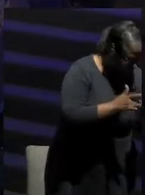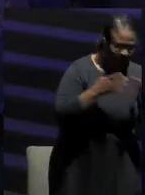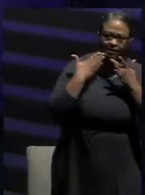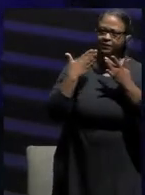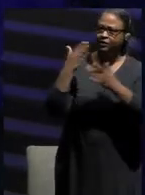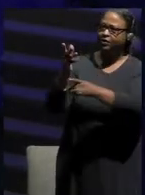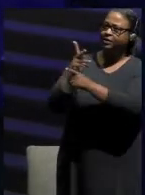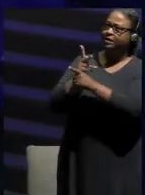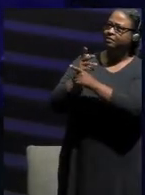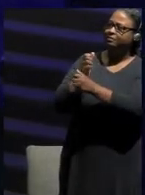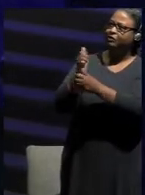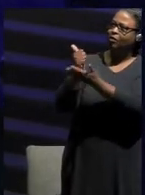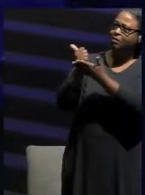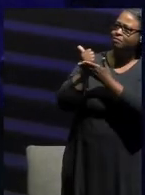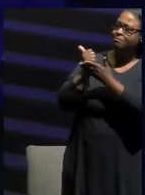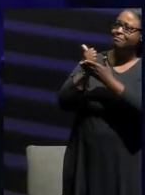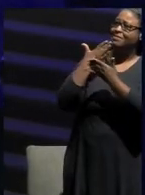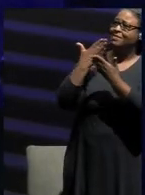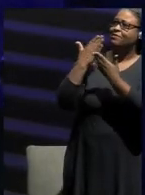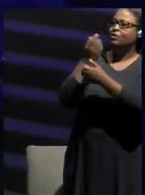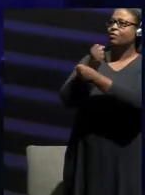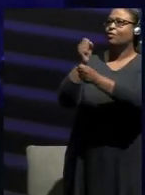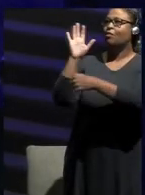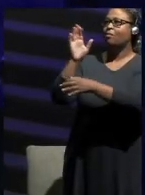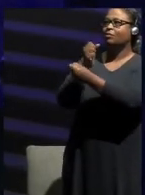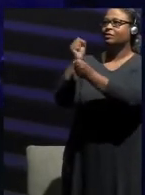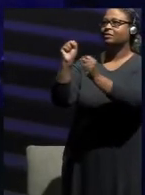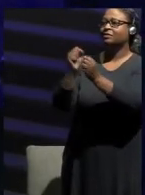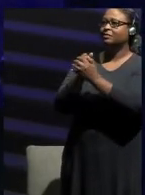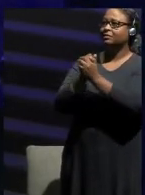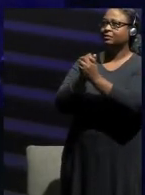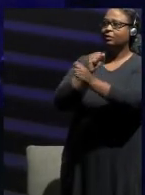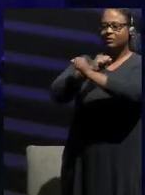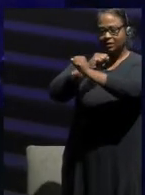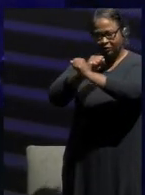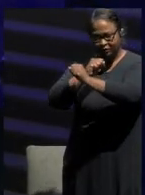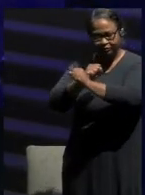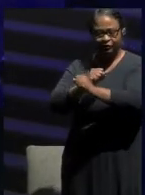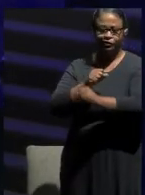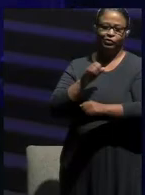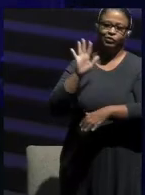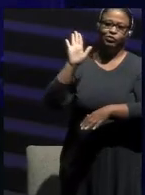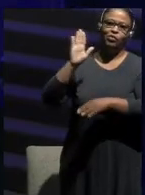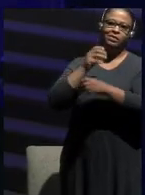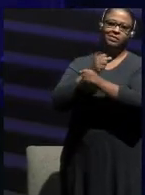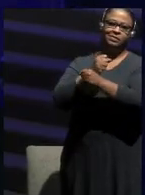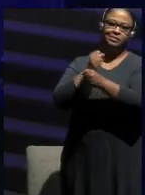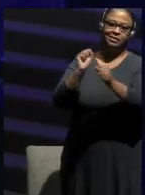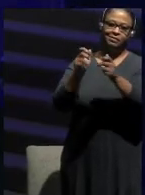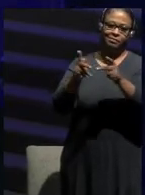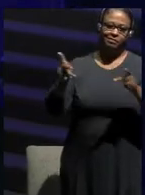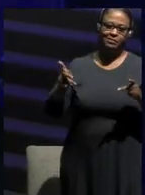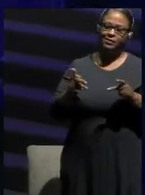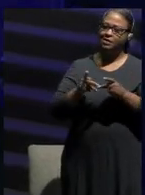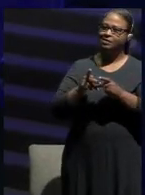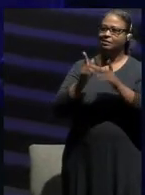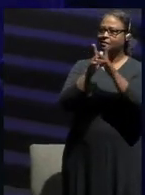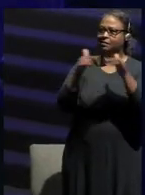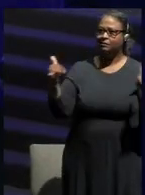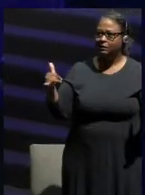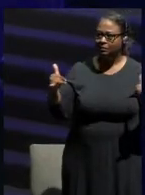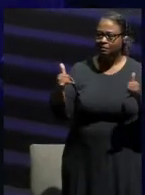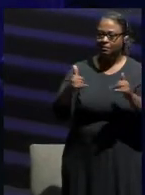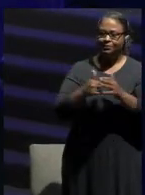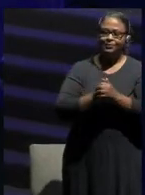care. We thank you, Lord, for your protection, your refuge in time of need. We ask, Lord Jesus, that you would help